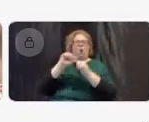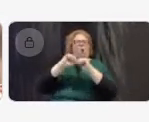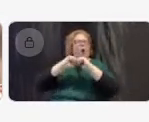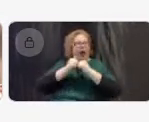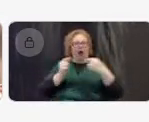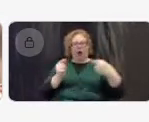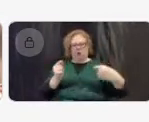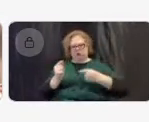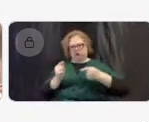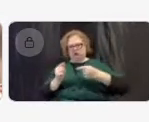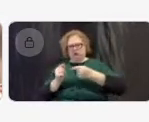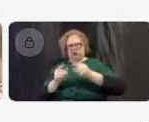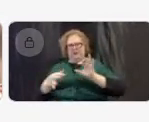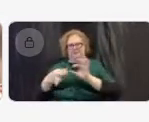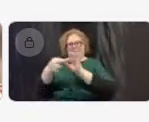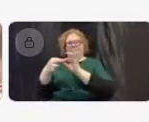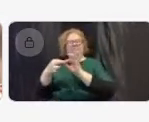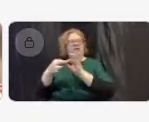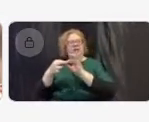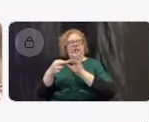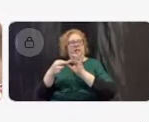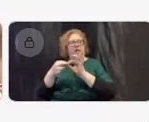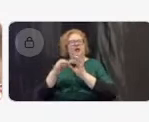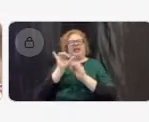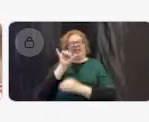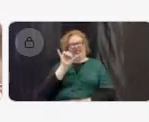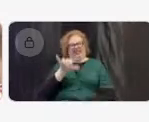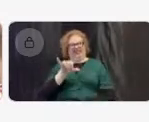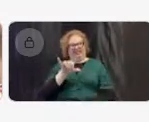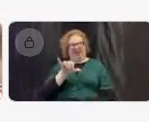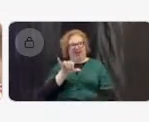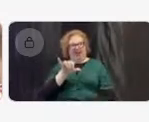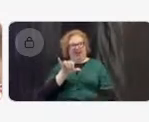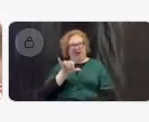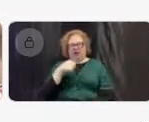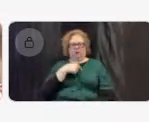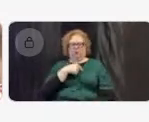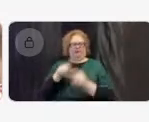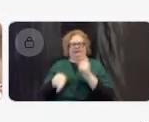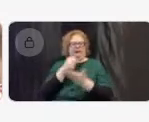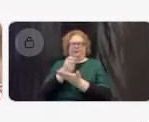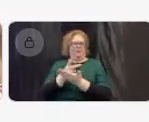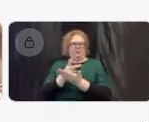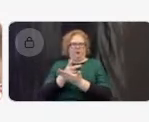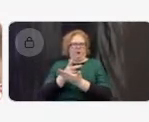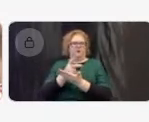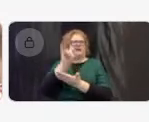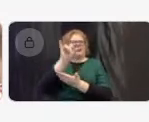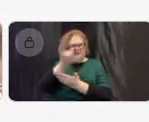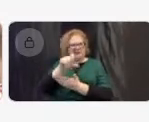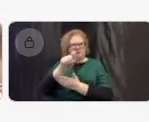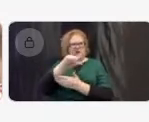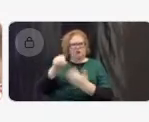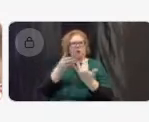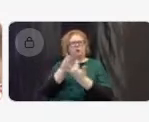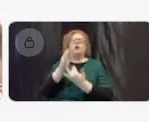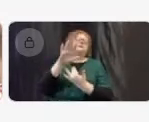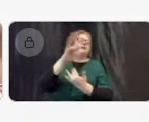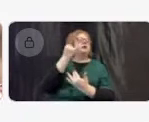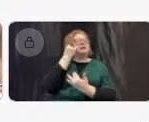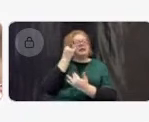side of the subdivision to the other side of the subdivision, then that we cannot approve that. That goes through, or if it's tied to